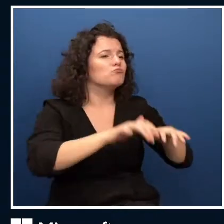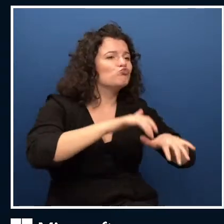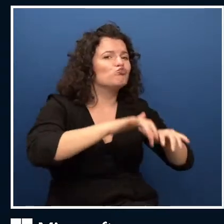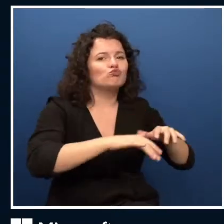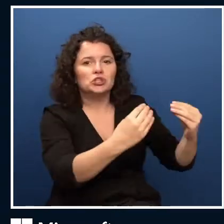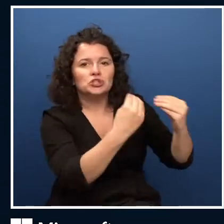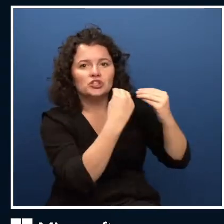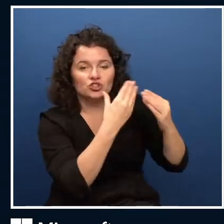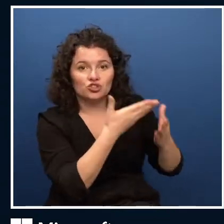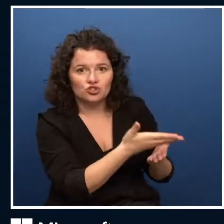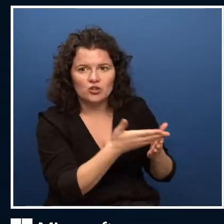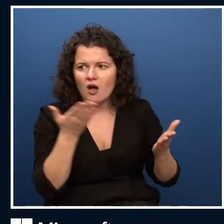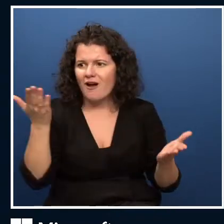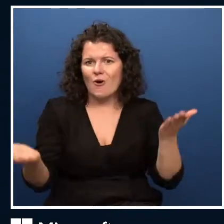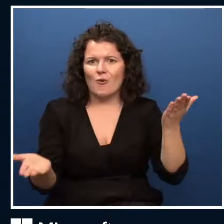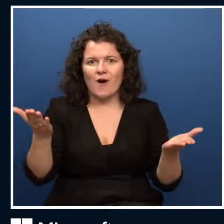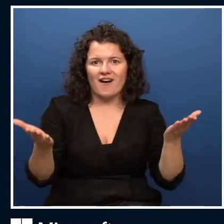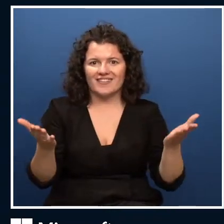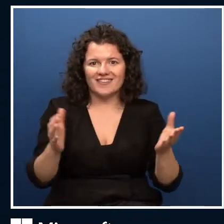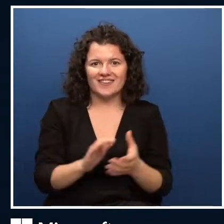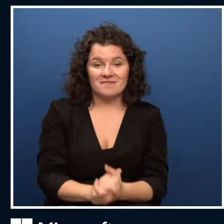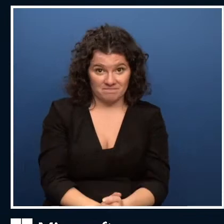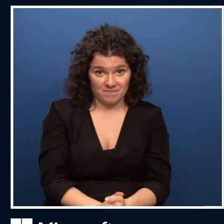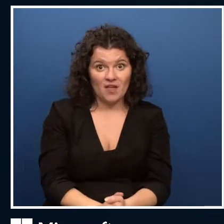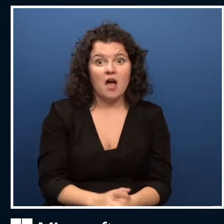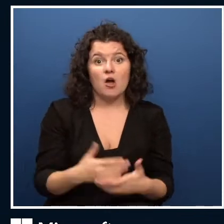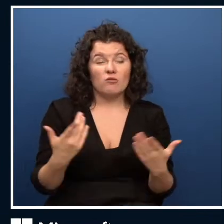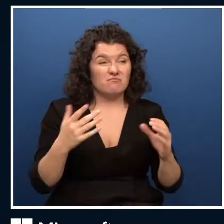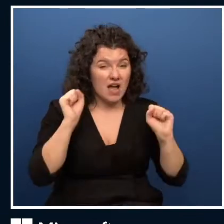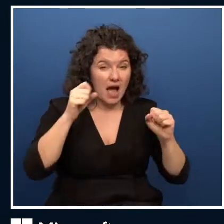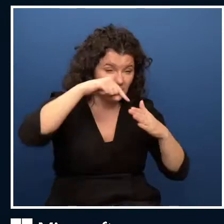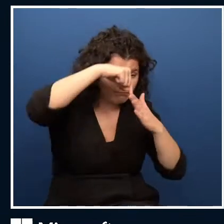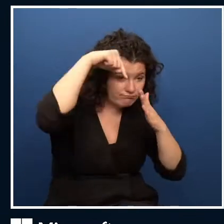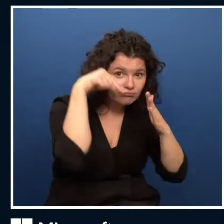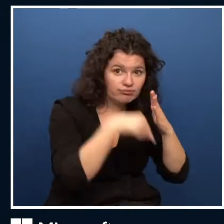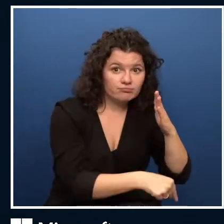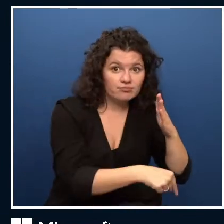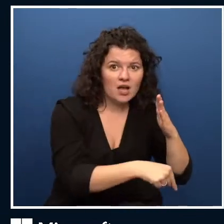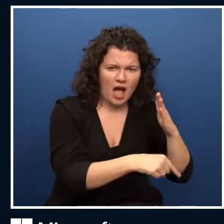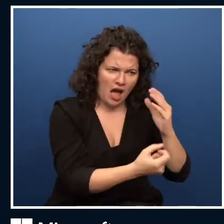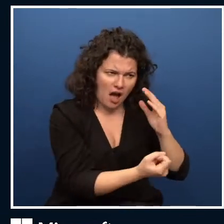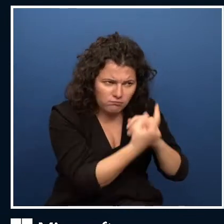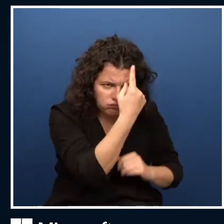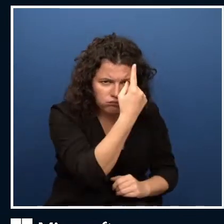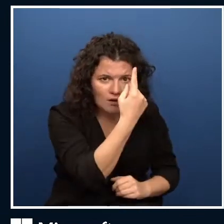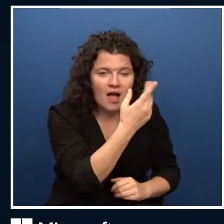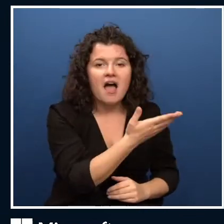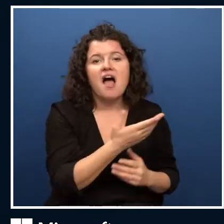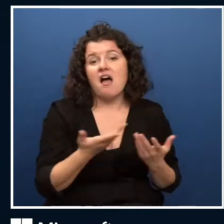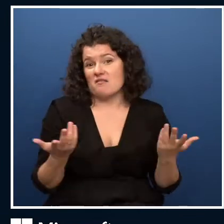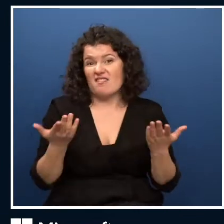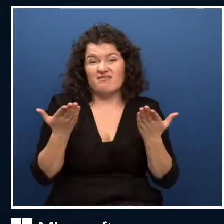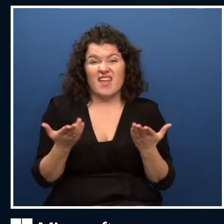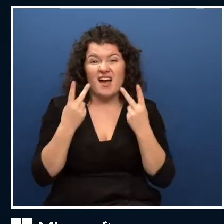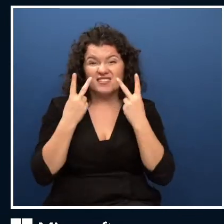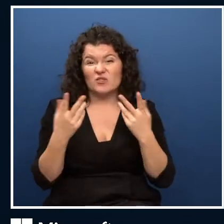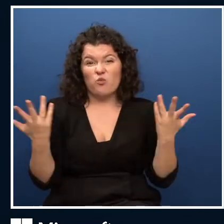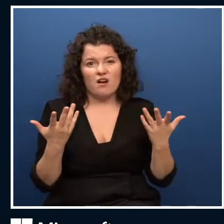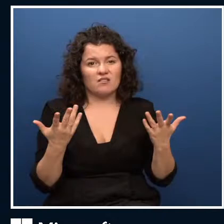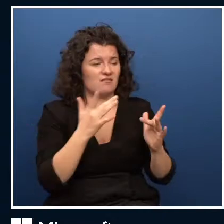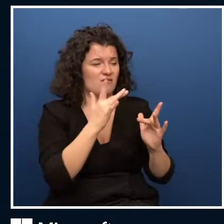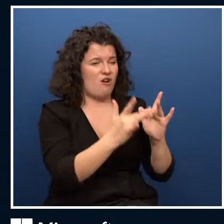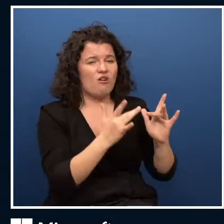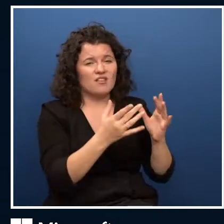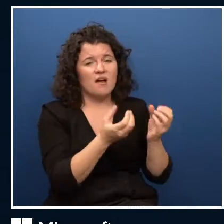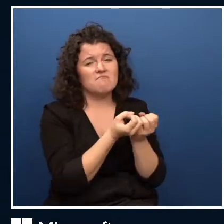good to make sure you go understand. And a lot of things are now available online for everyone to take advantage of. So it's